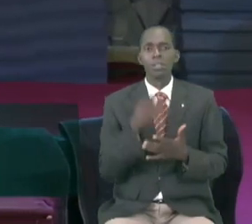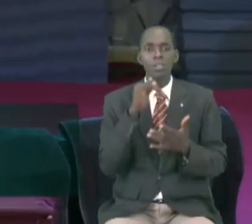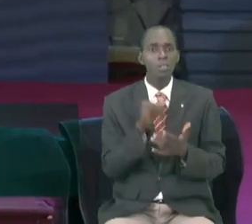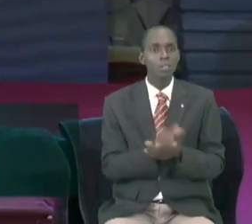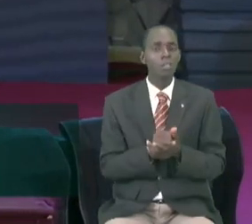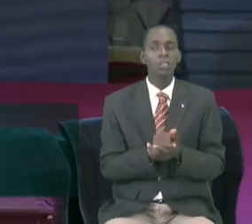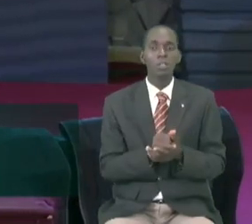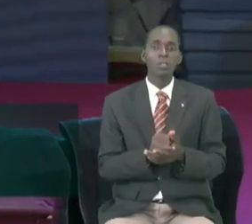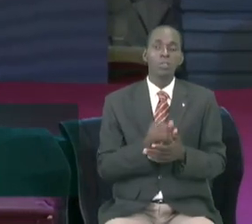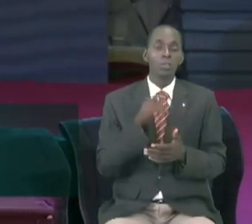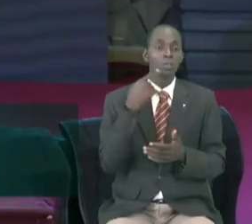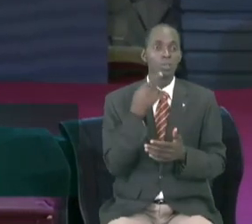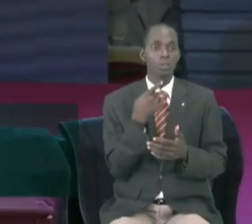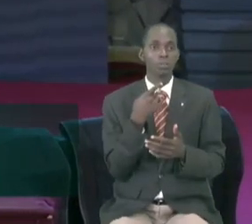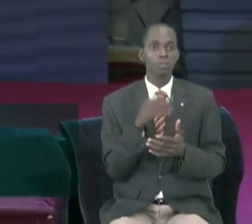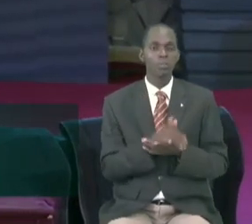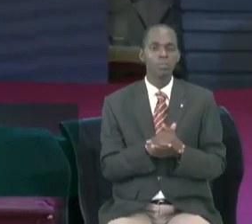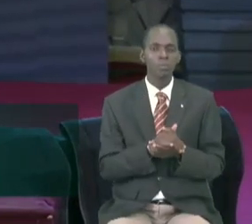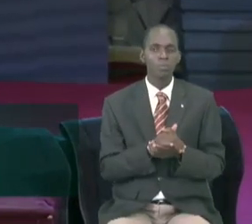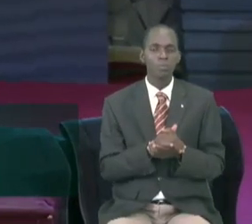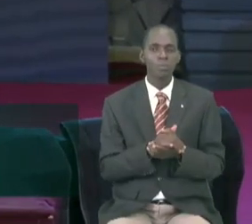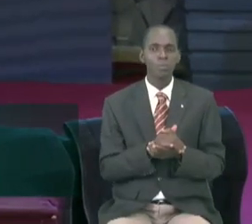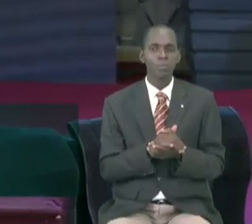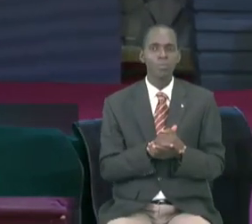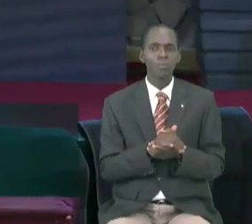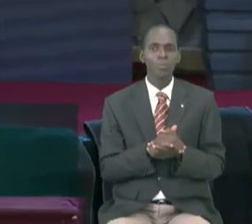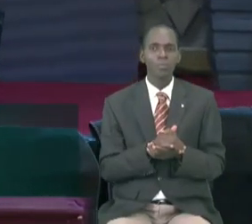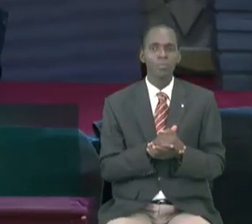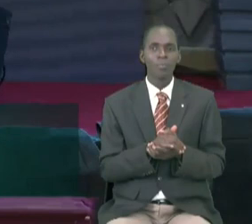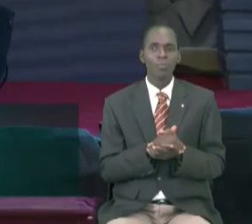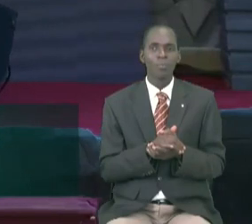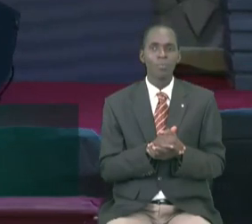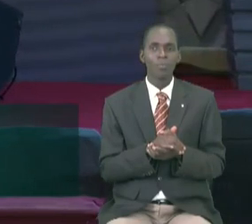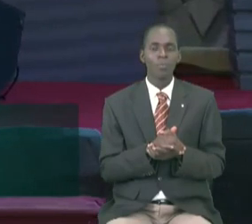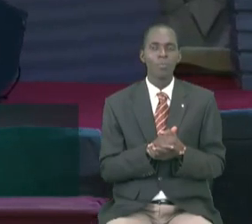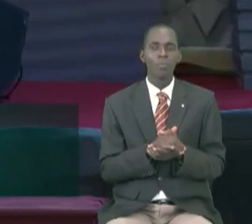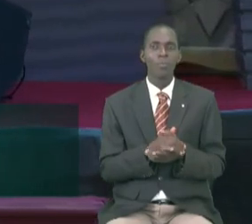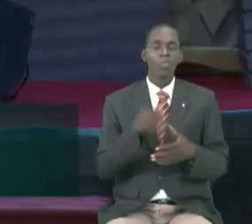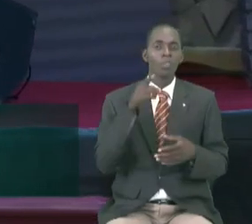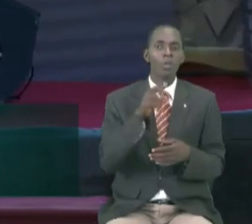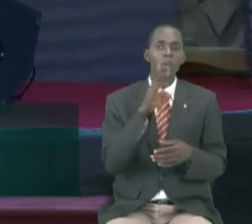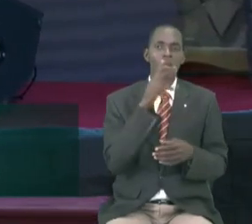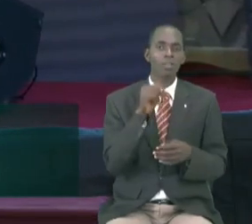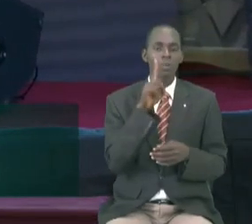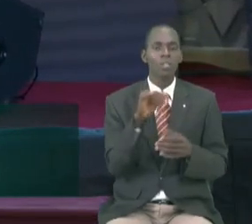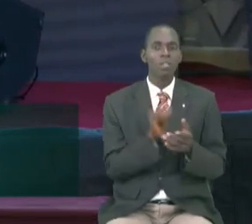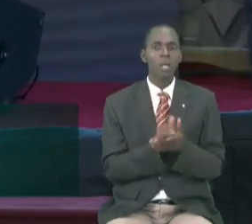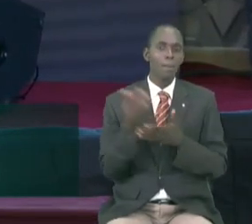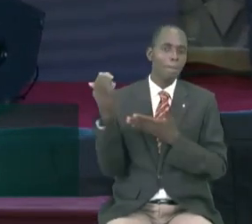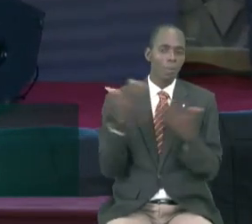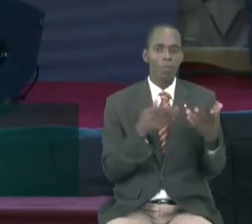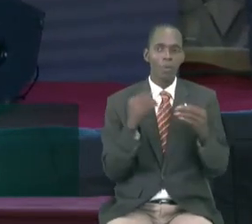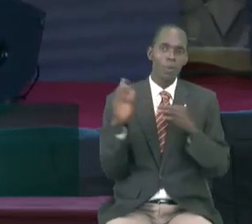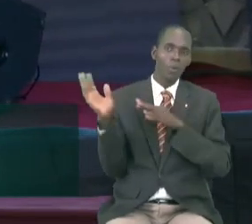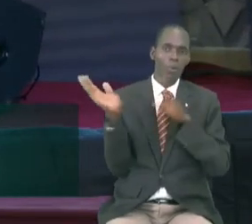that brought the wind upon yourself. You sent the storm. Jonah, don't blame me. That